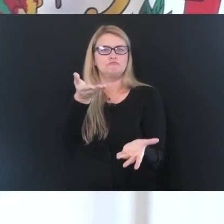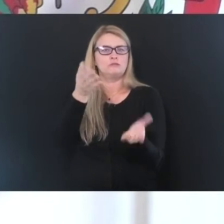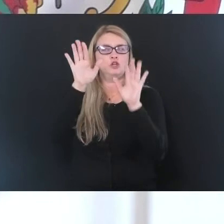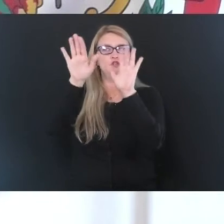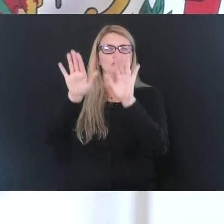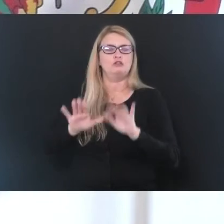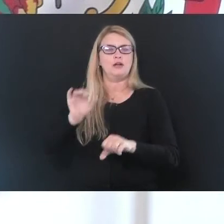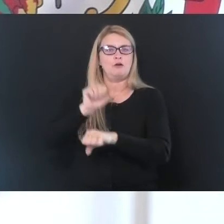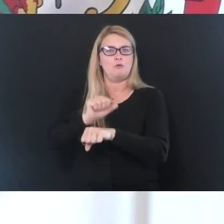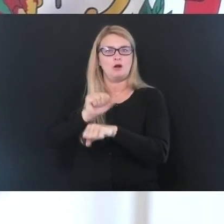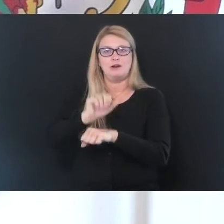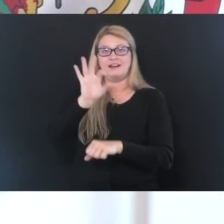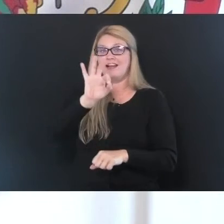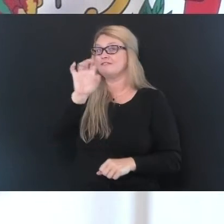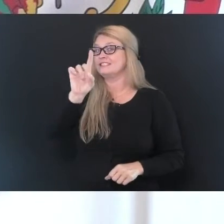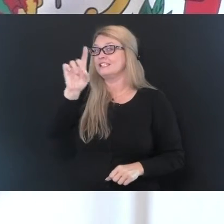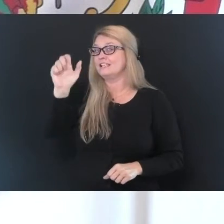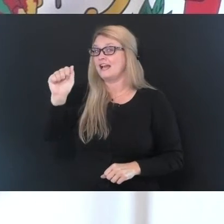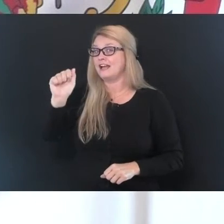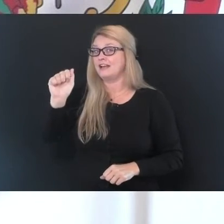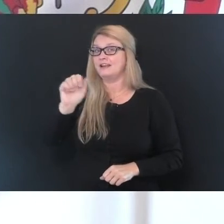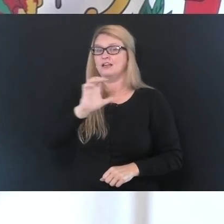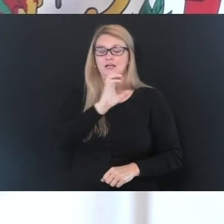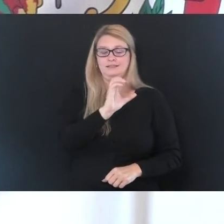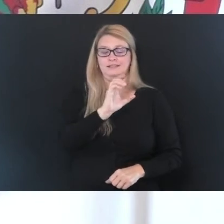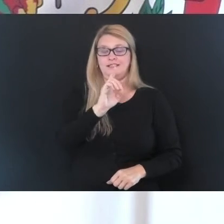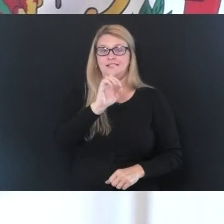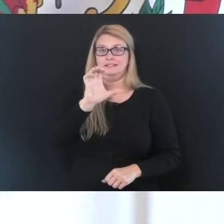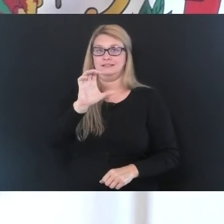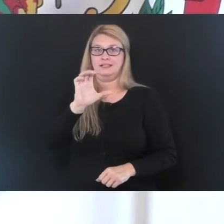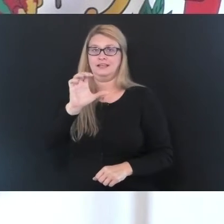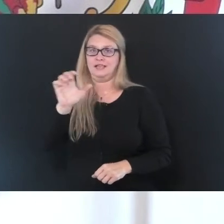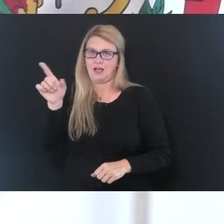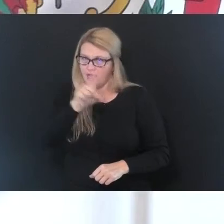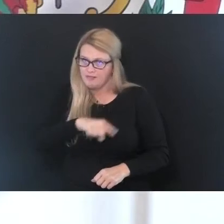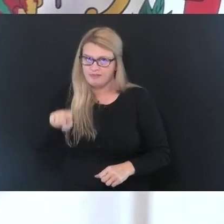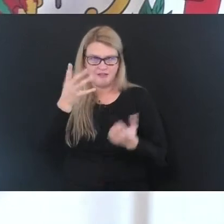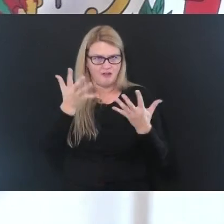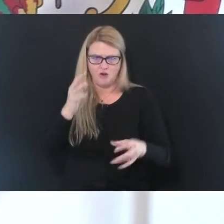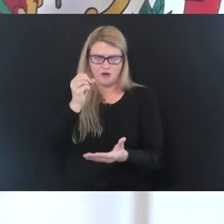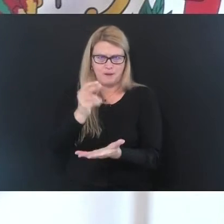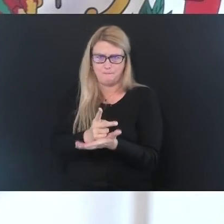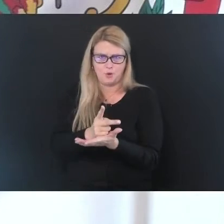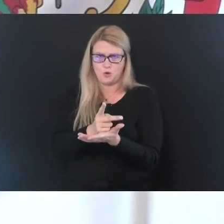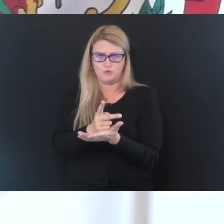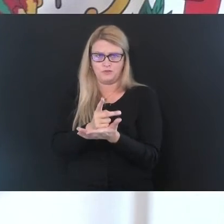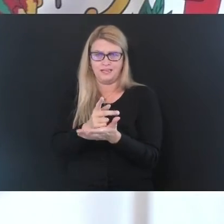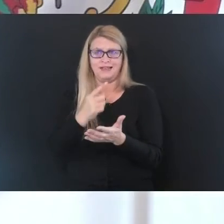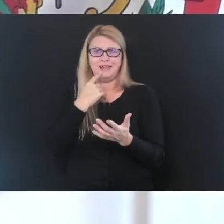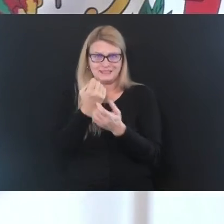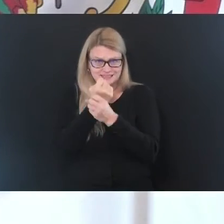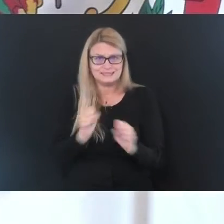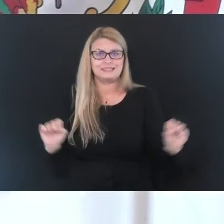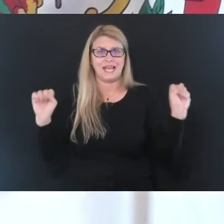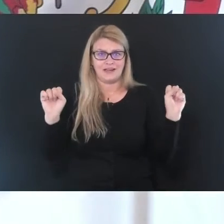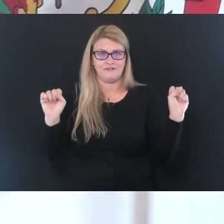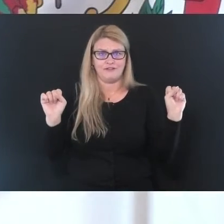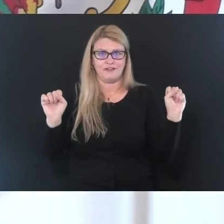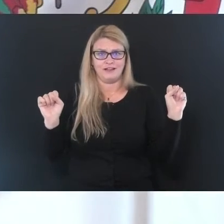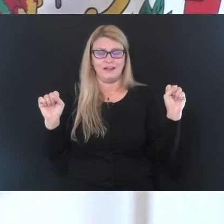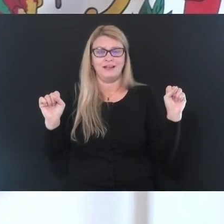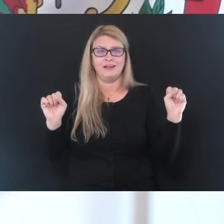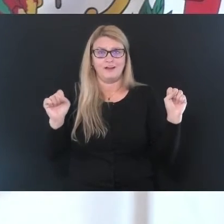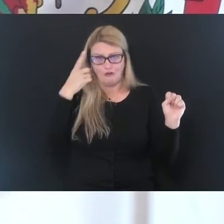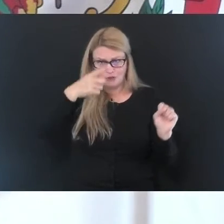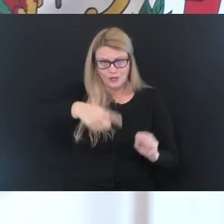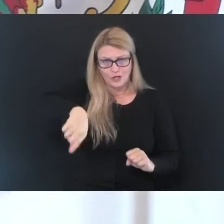our FDA and CDC and all the different people and everything. It is absolutely safe to take, and I